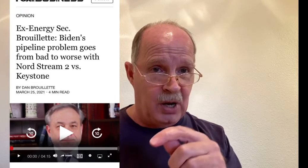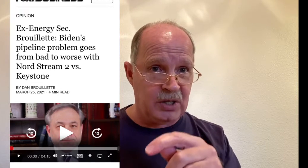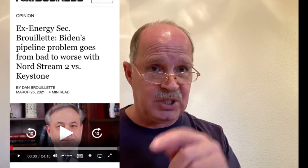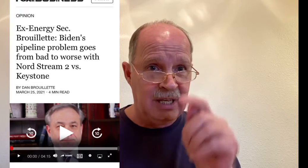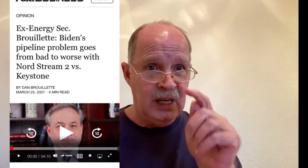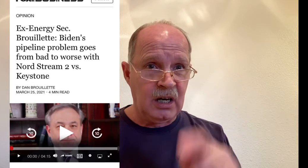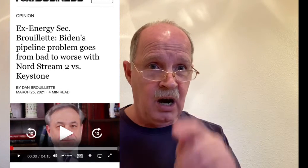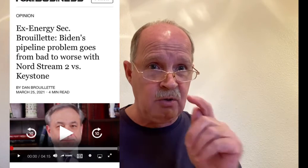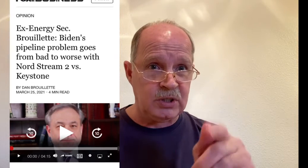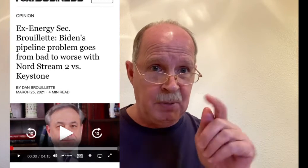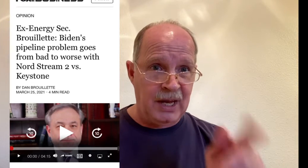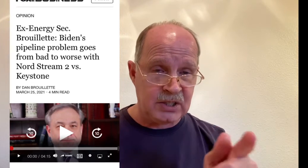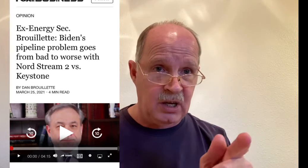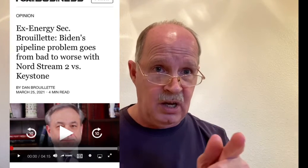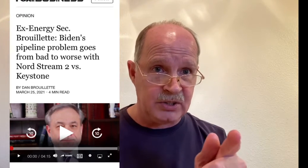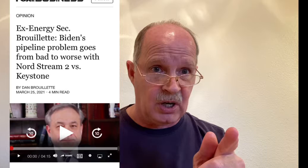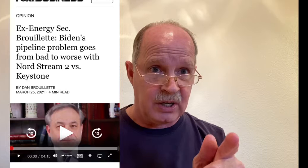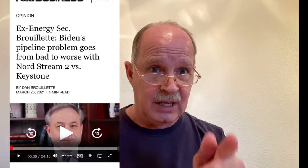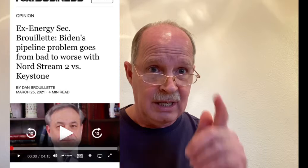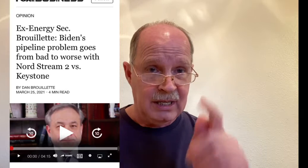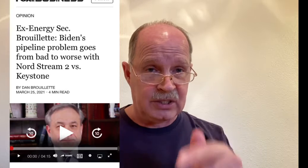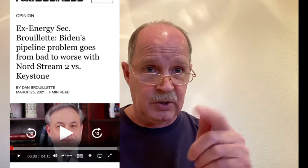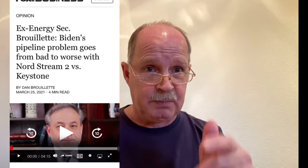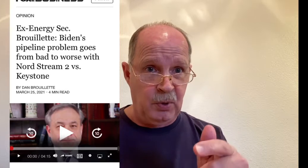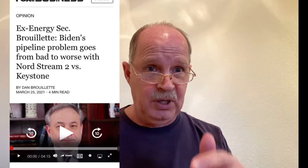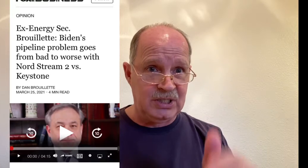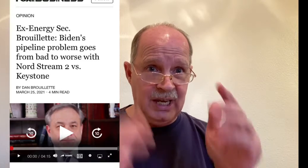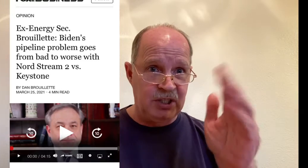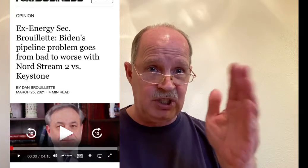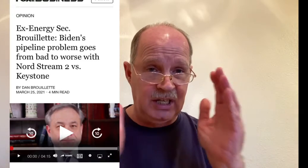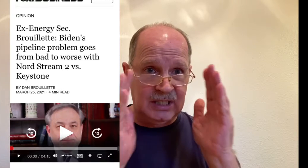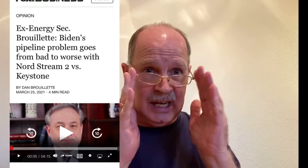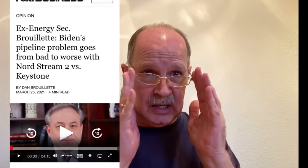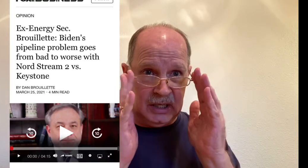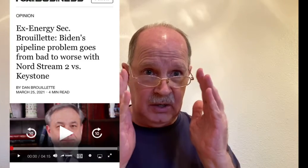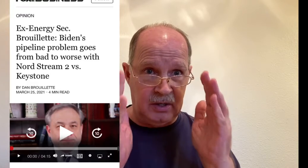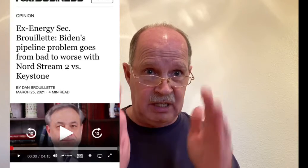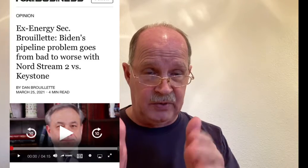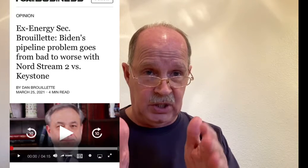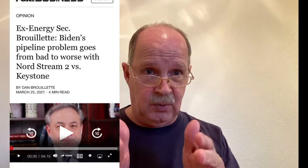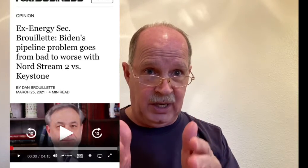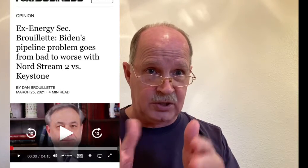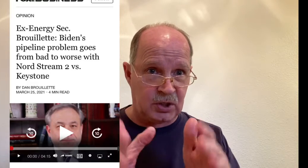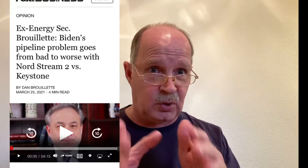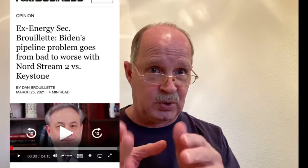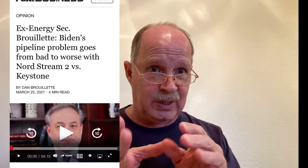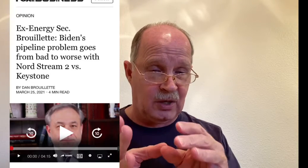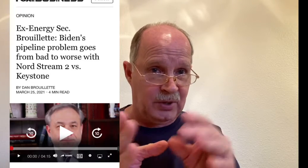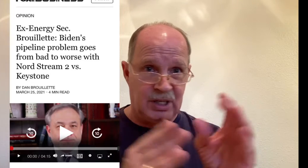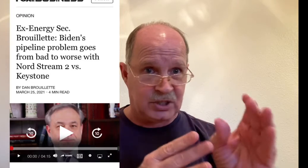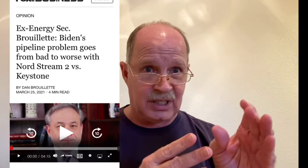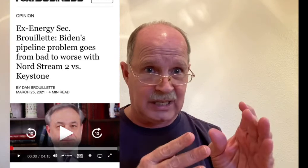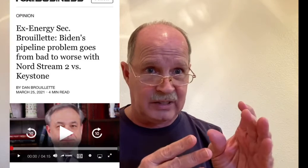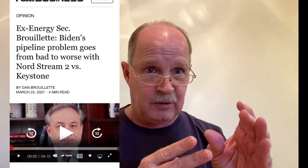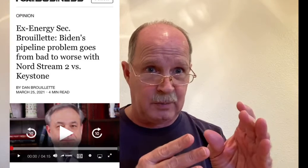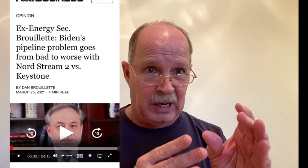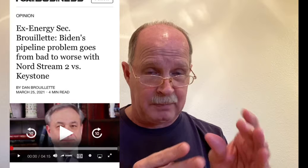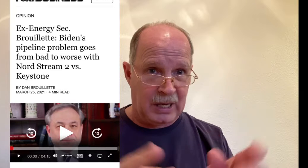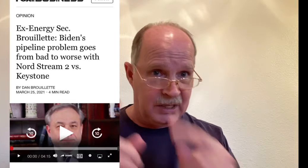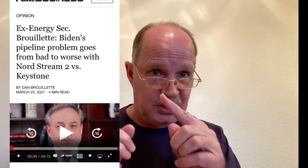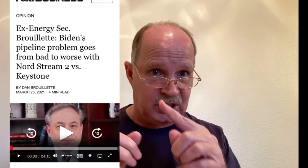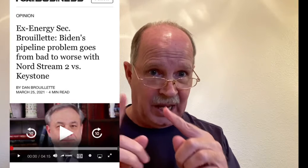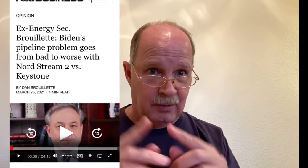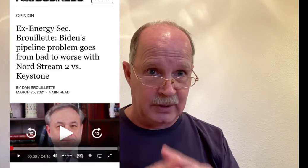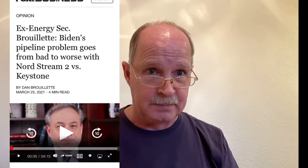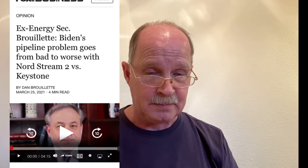Trump policy. Congress passed laws on it. And so his point is, shut it down here in the U.S. Of course, we know they're not shutting down every